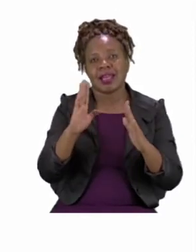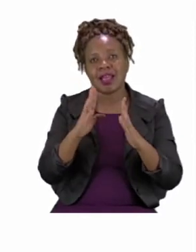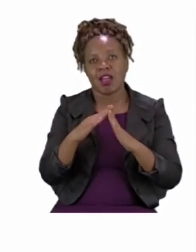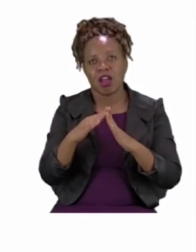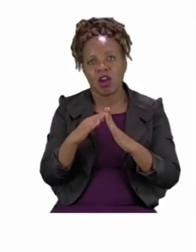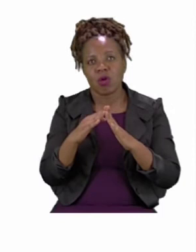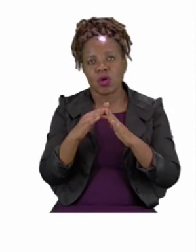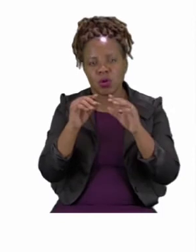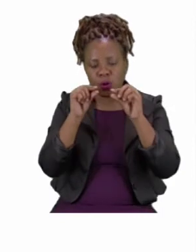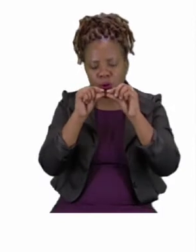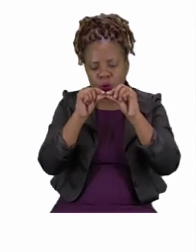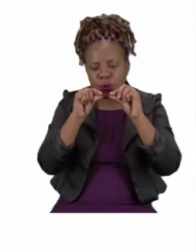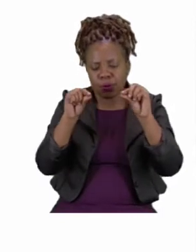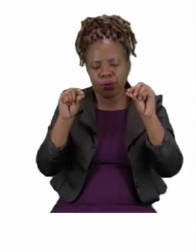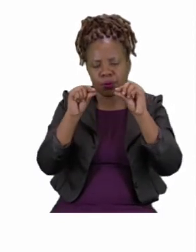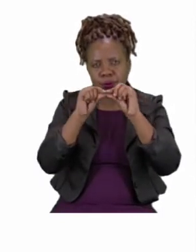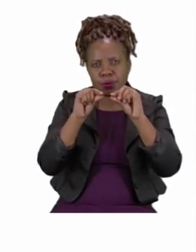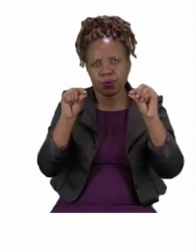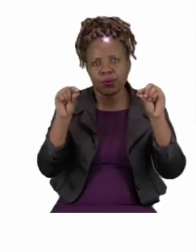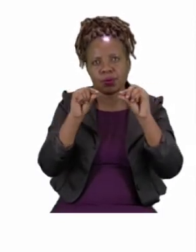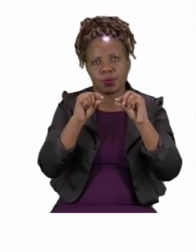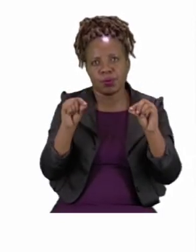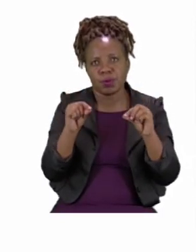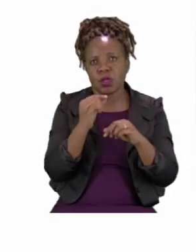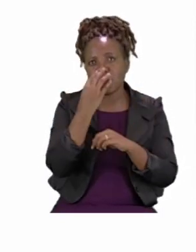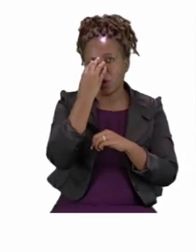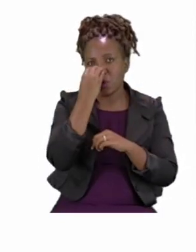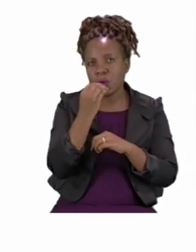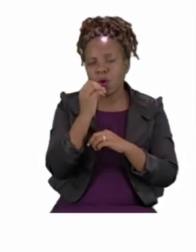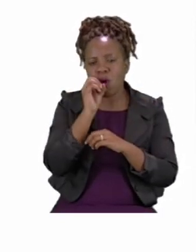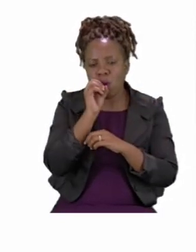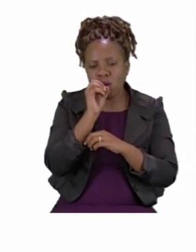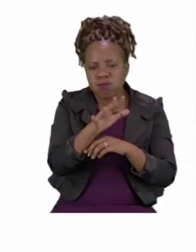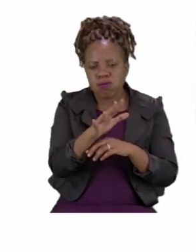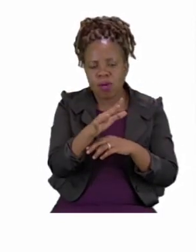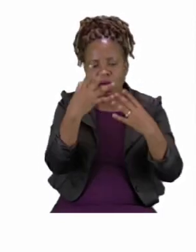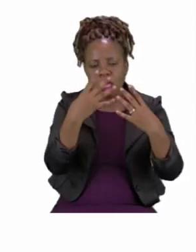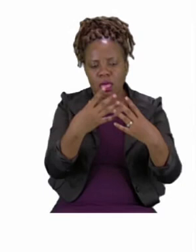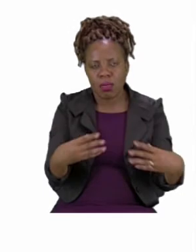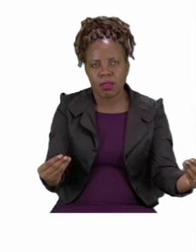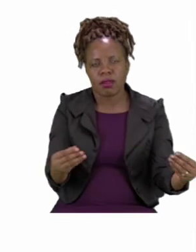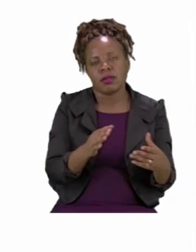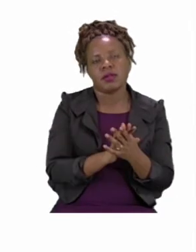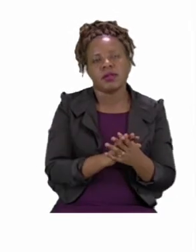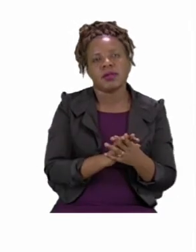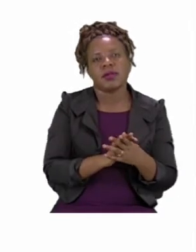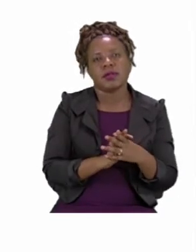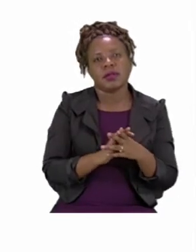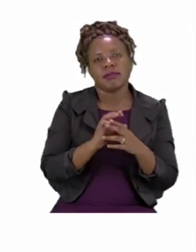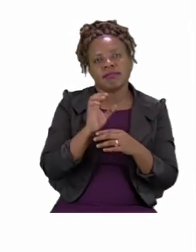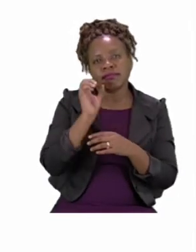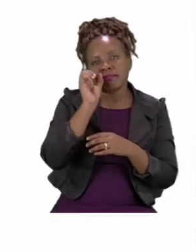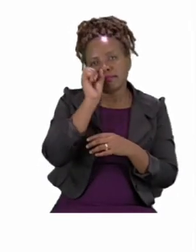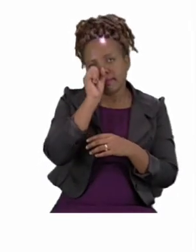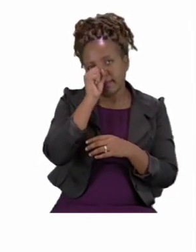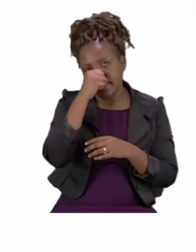Let me read it again. The pig built his house out of straw and the wolf